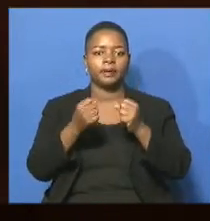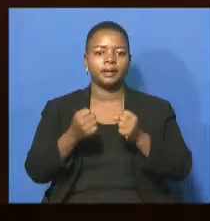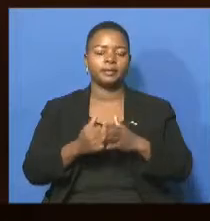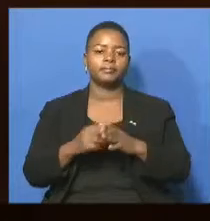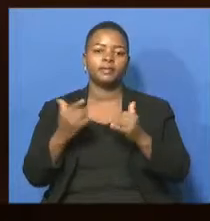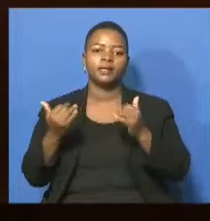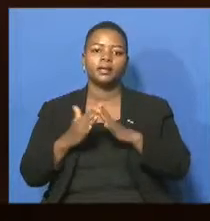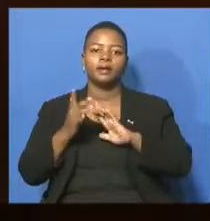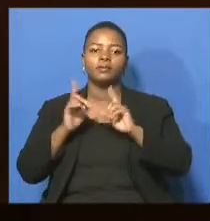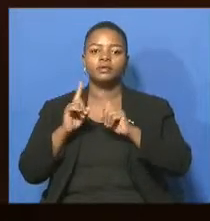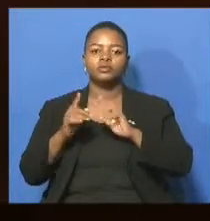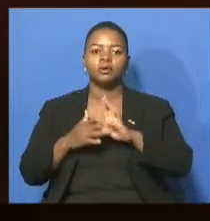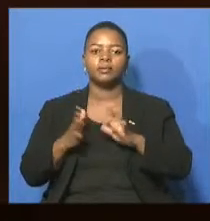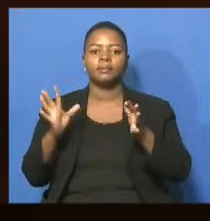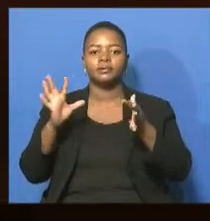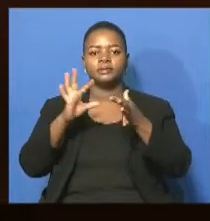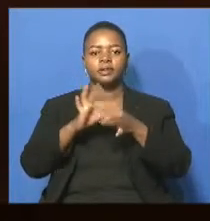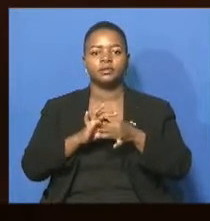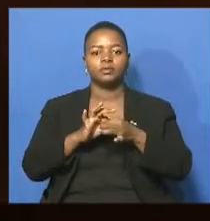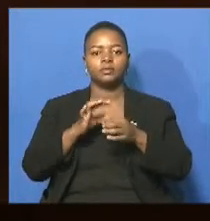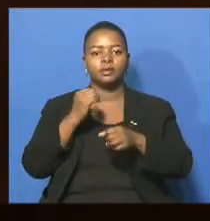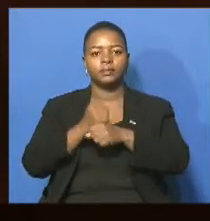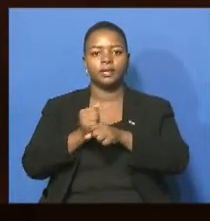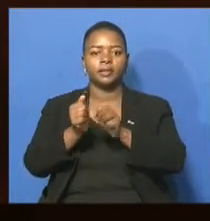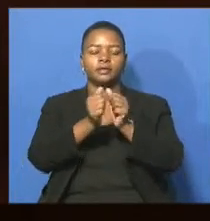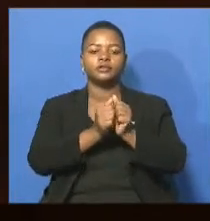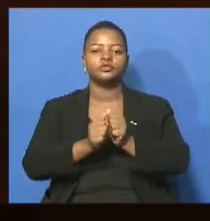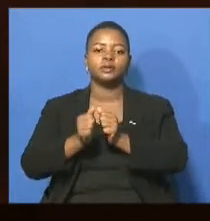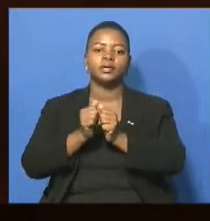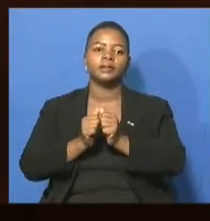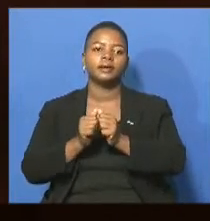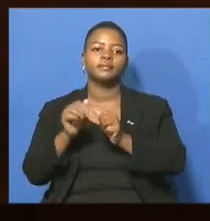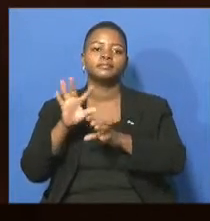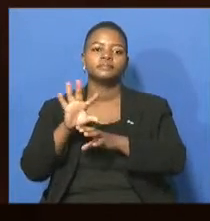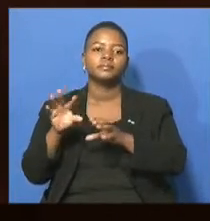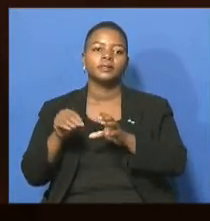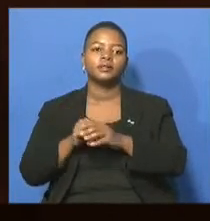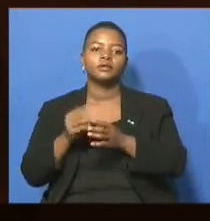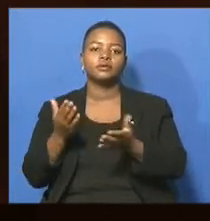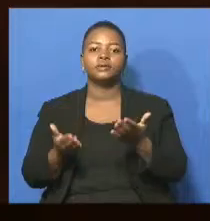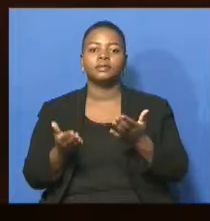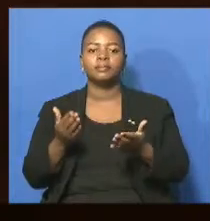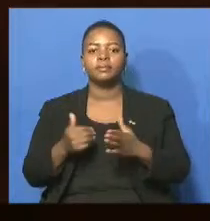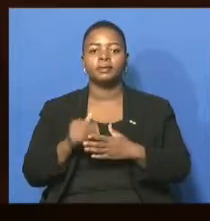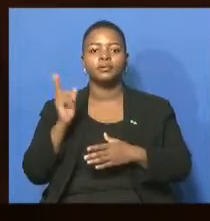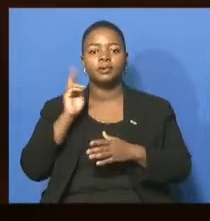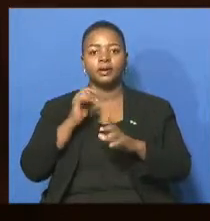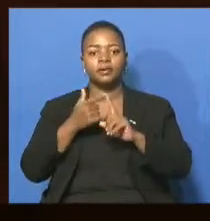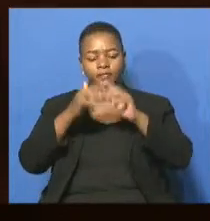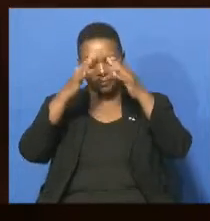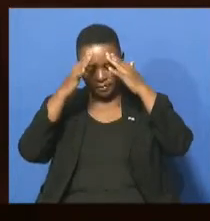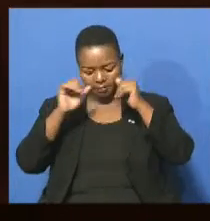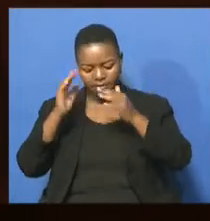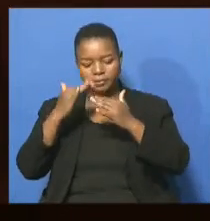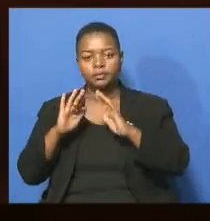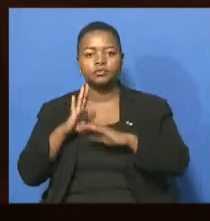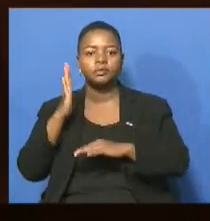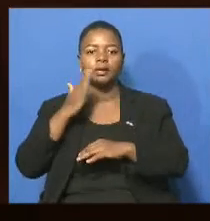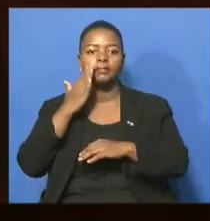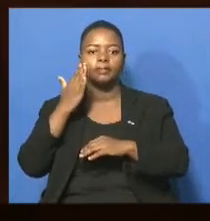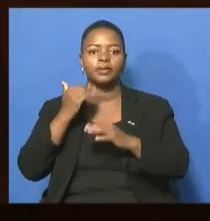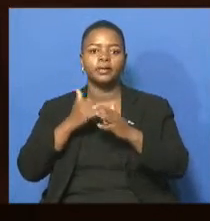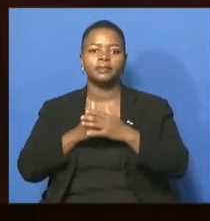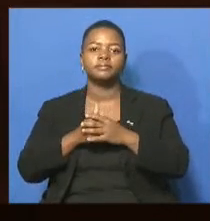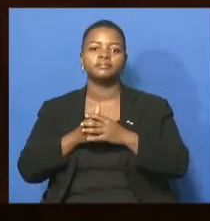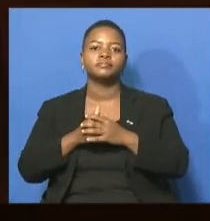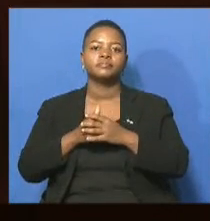look at stakeholder participation. This includes, I think you heard from His Excellency this morning,